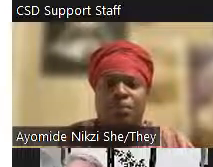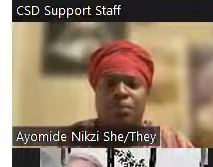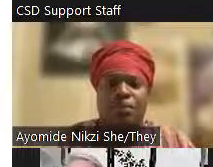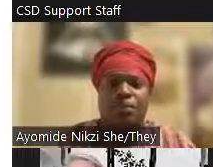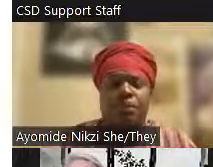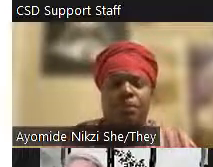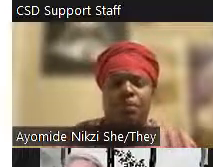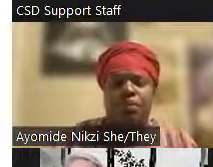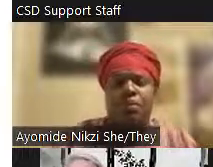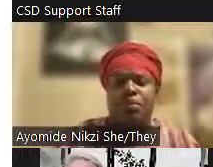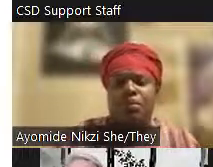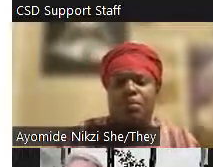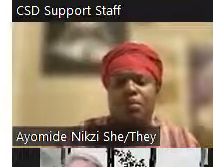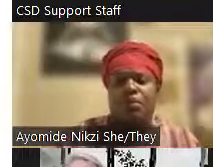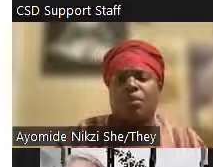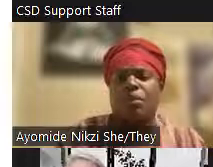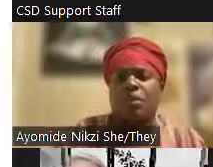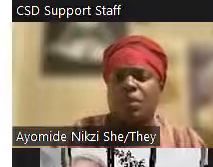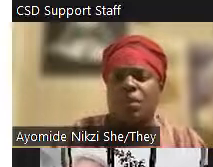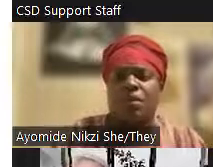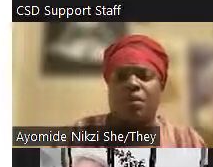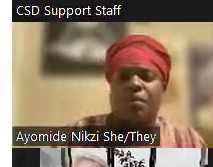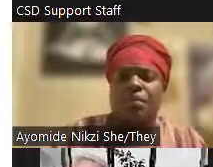down. Thank you.